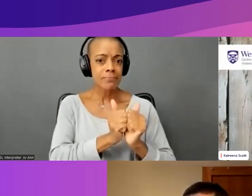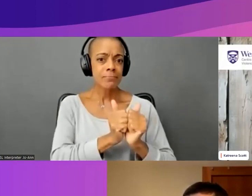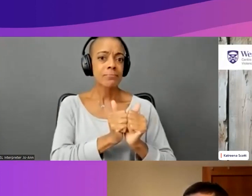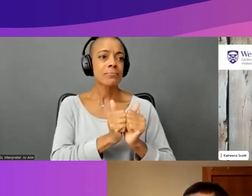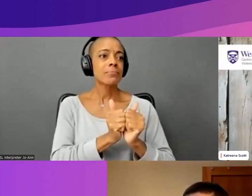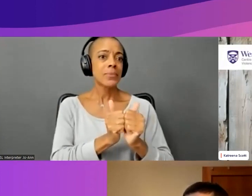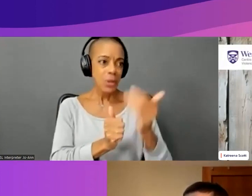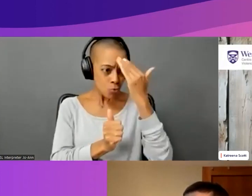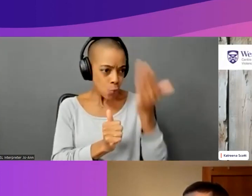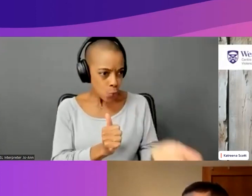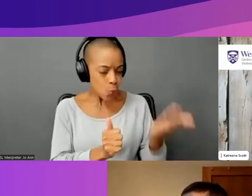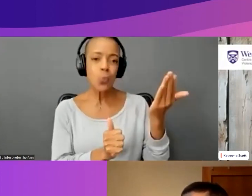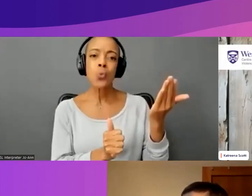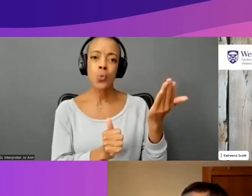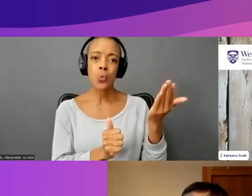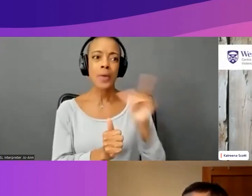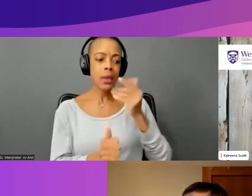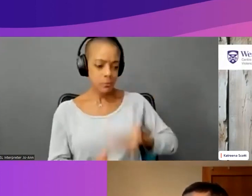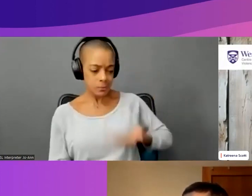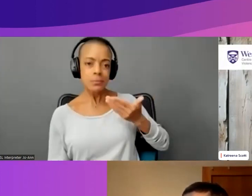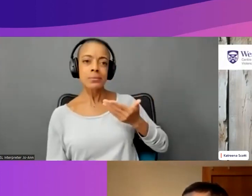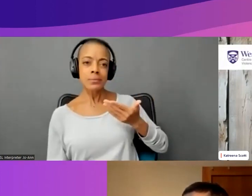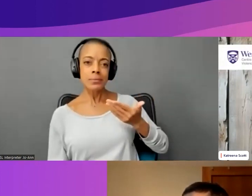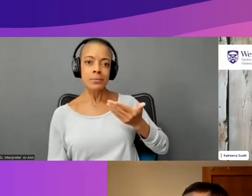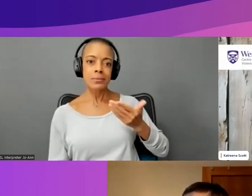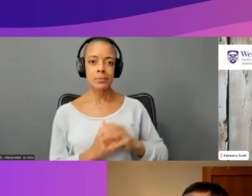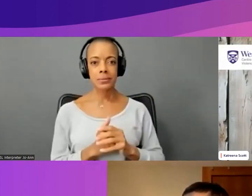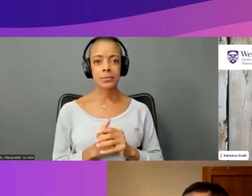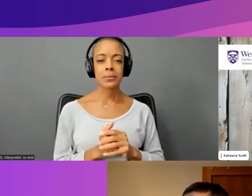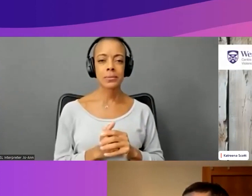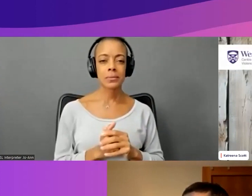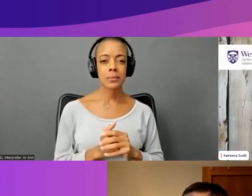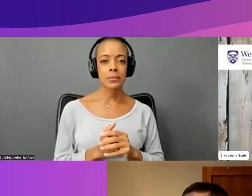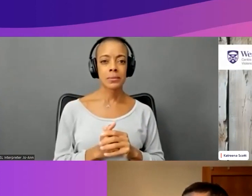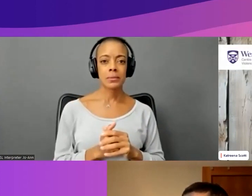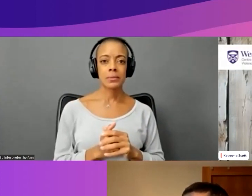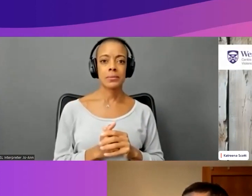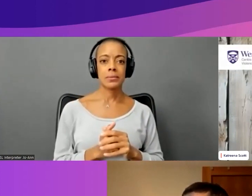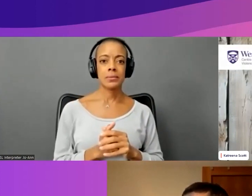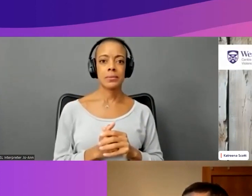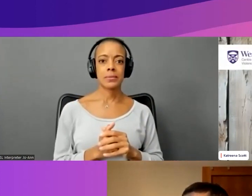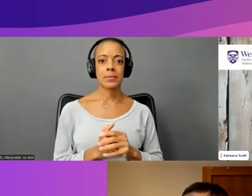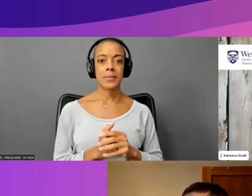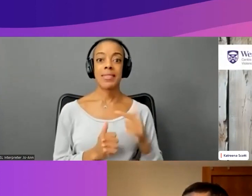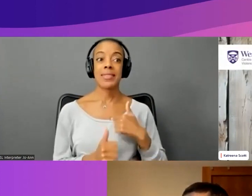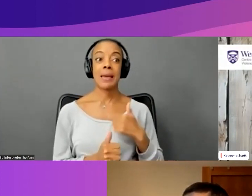expressing to them like what does it consist of to be a part of a research